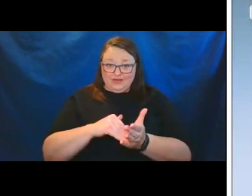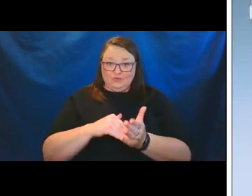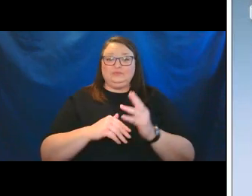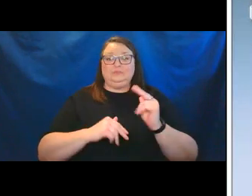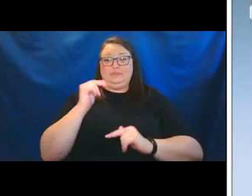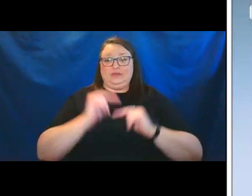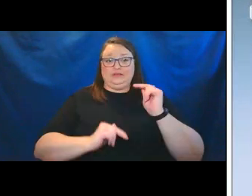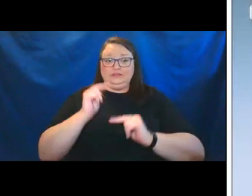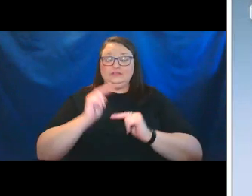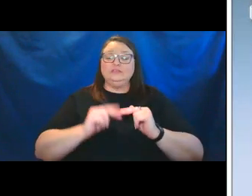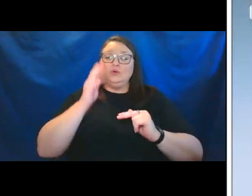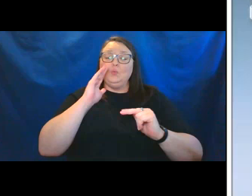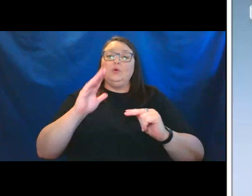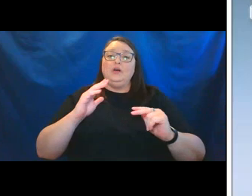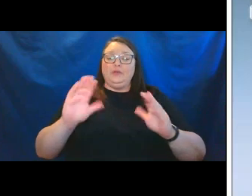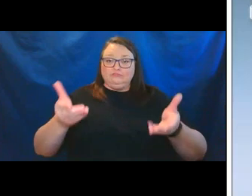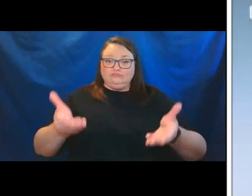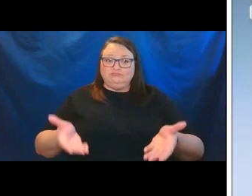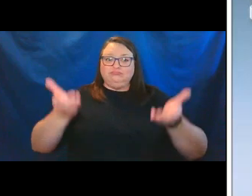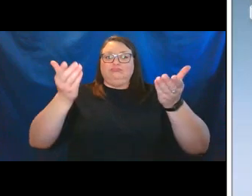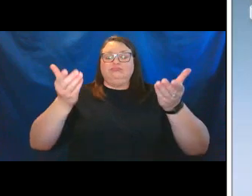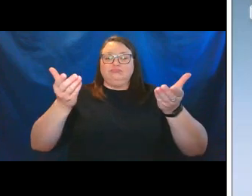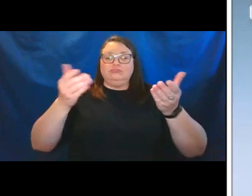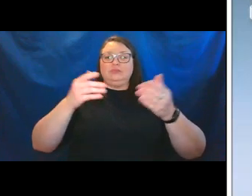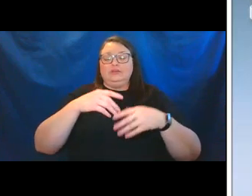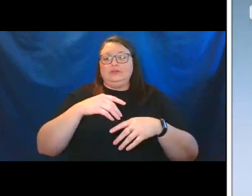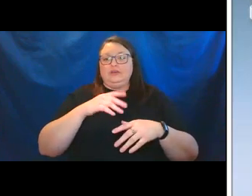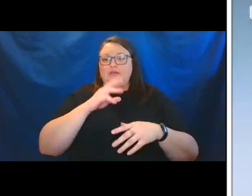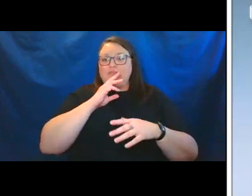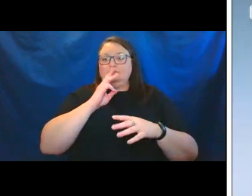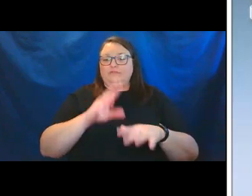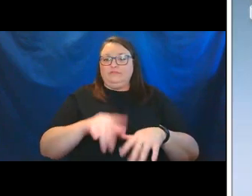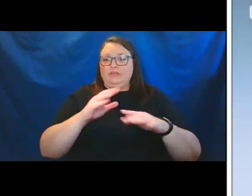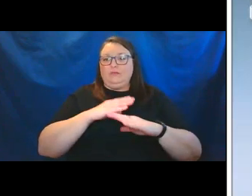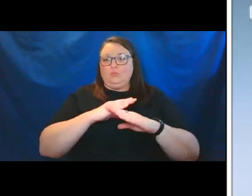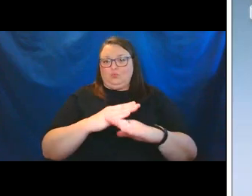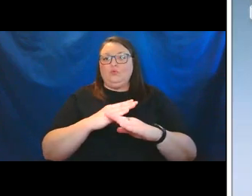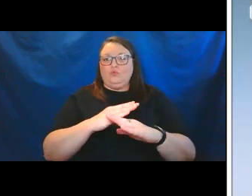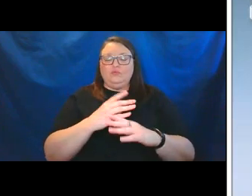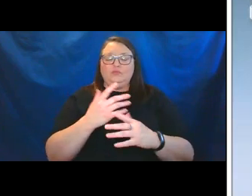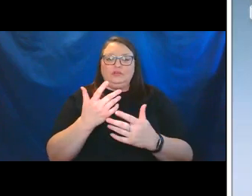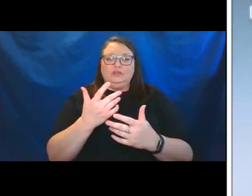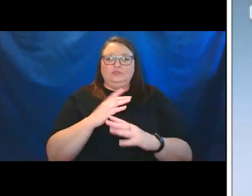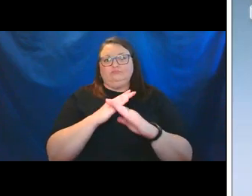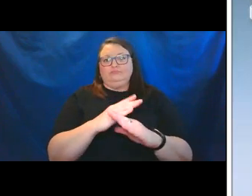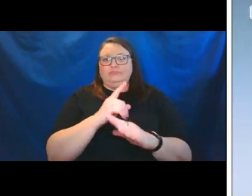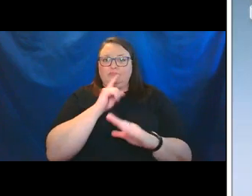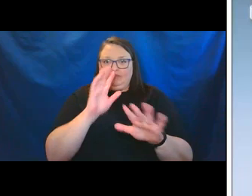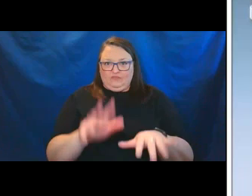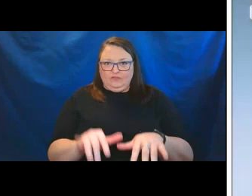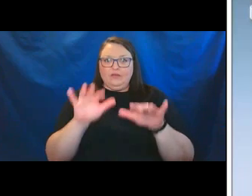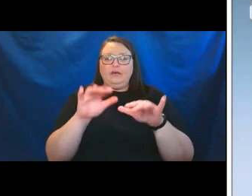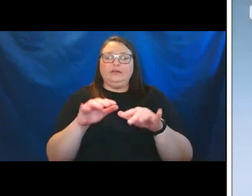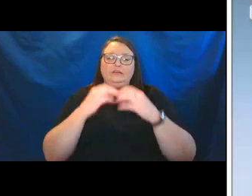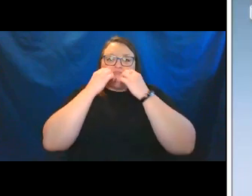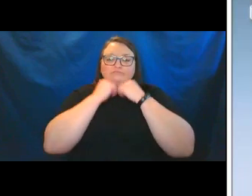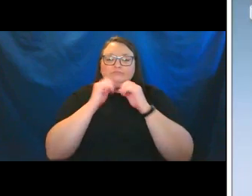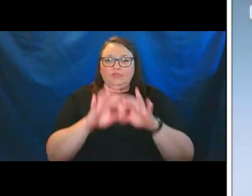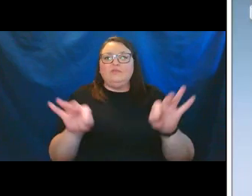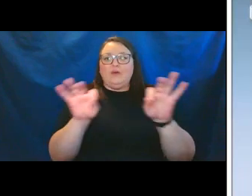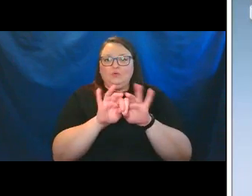going to be elevated and dry flood proofed to prevent them from getting flooded and preserve their values. This is the